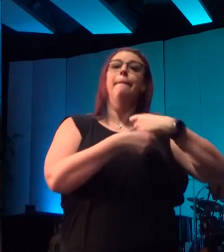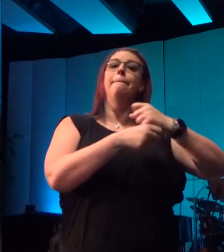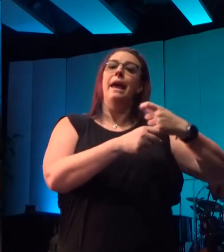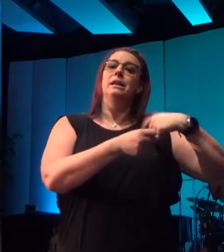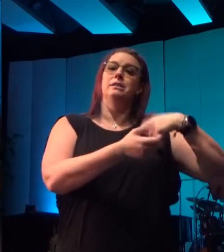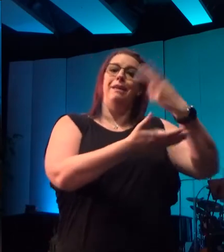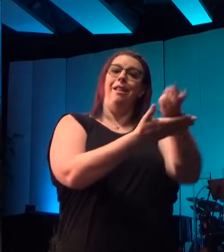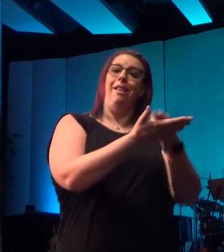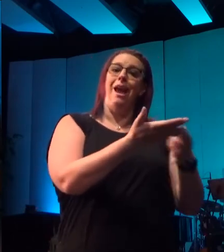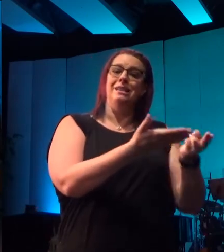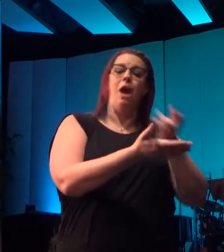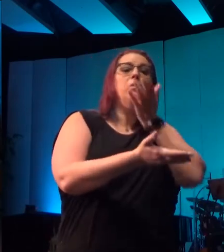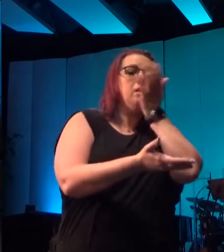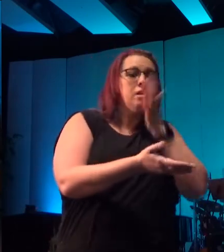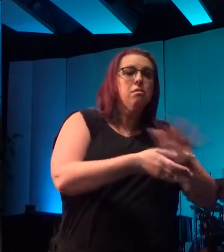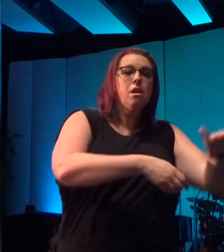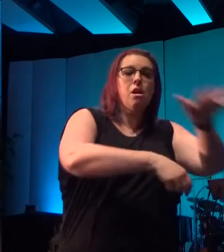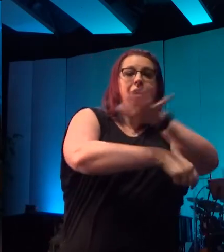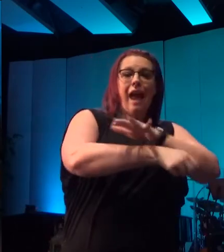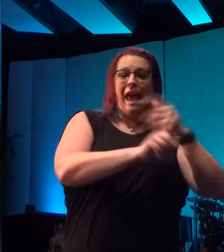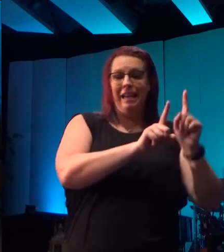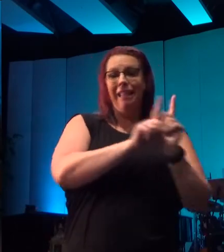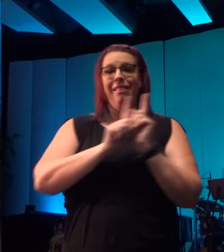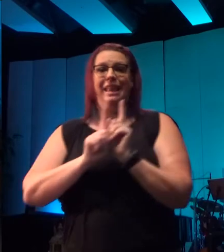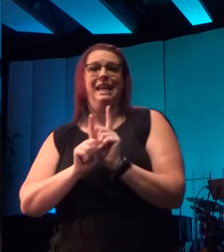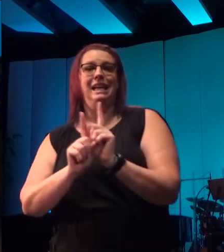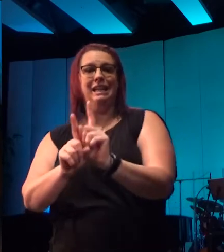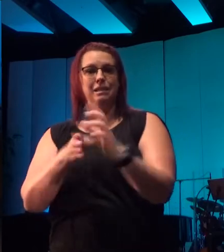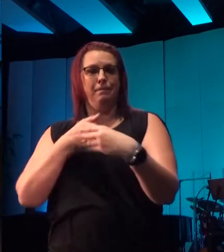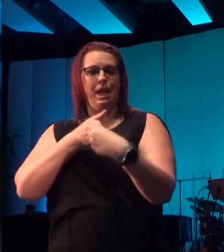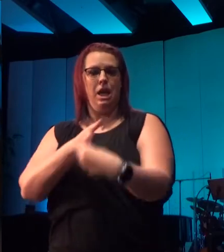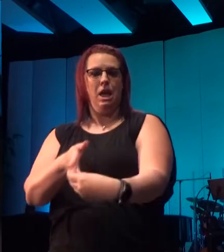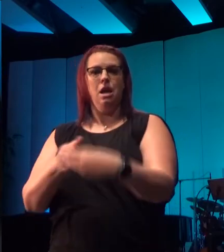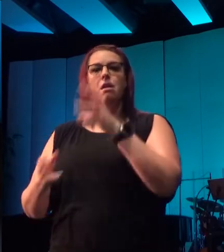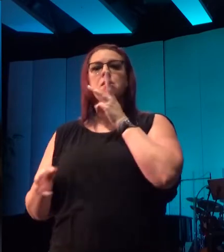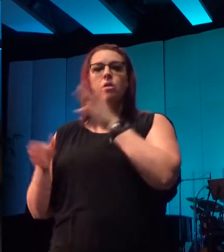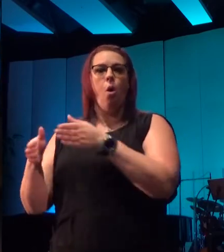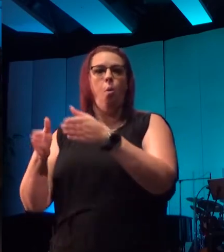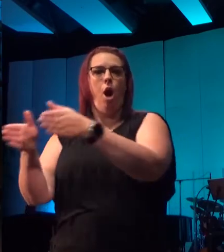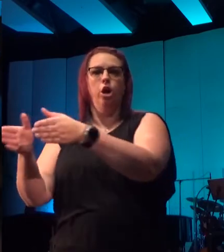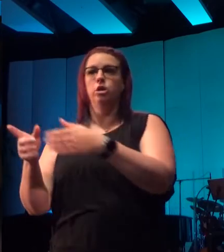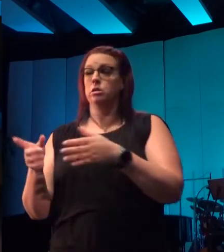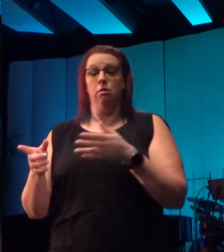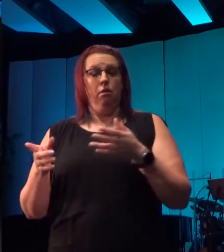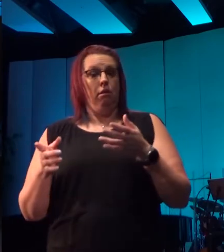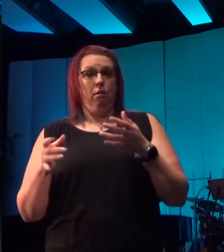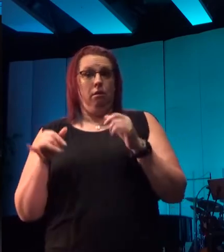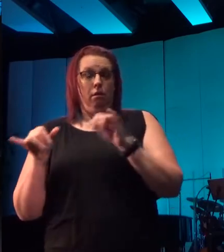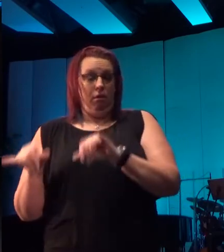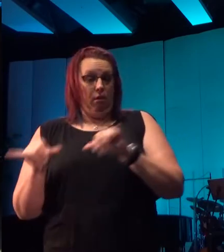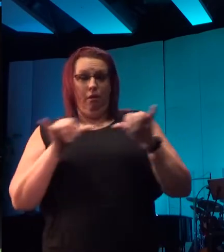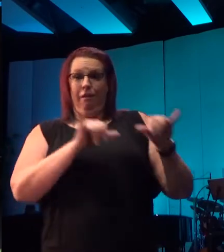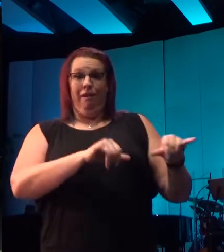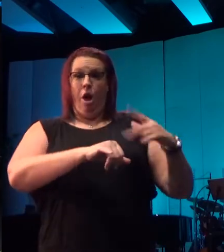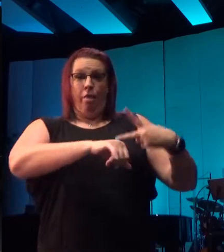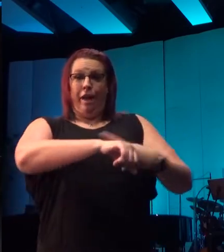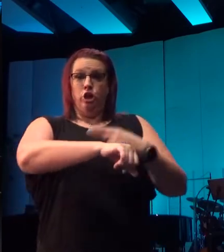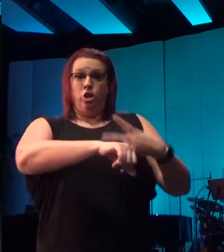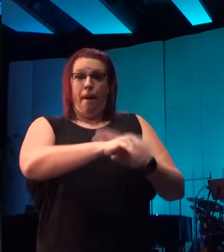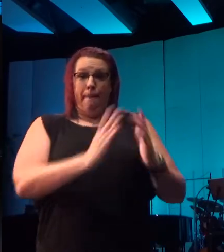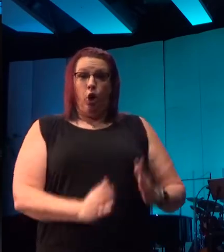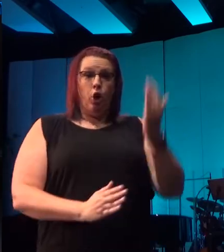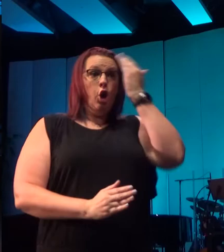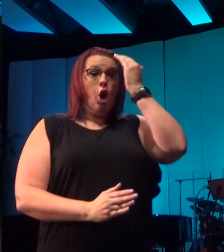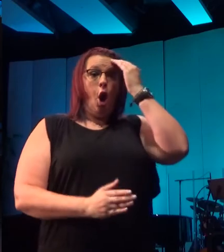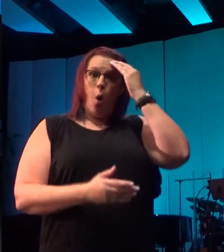me beside the still waters. And an incredible metaphor there, because a good shepherd knows you've got to take the sheep into really good grazing